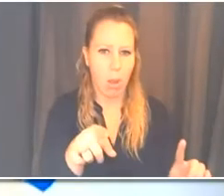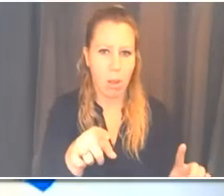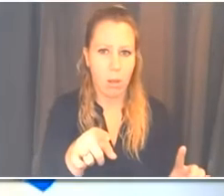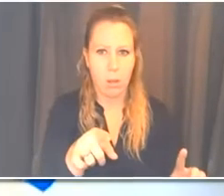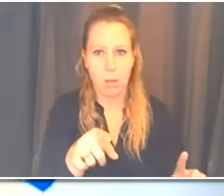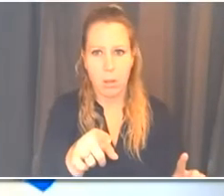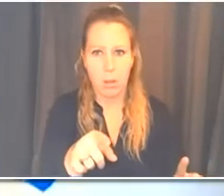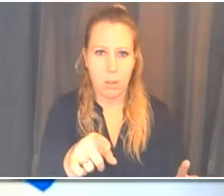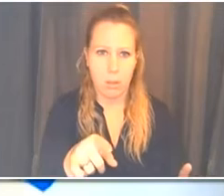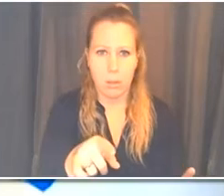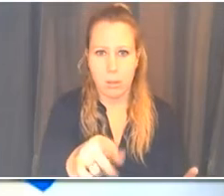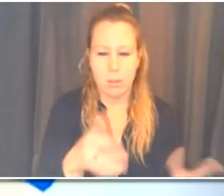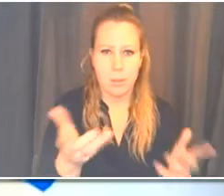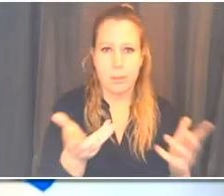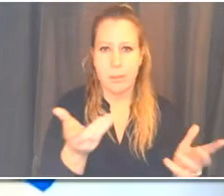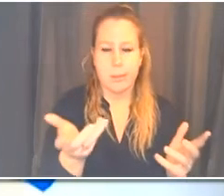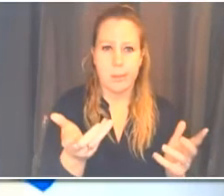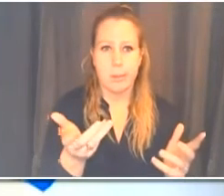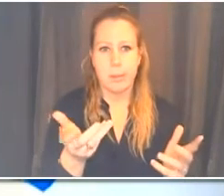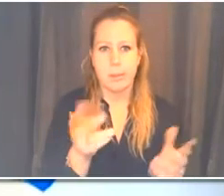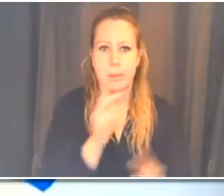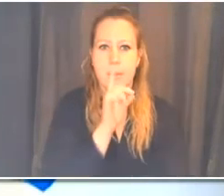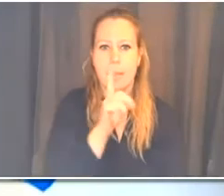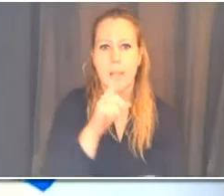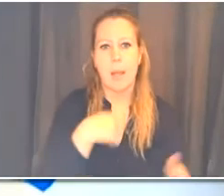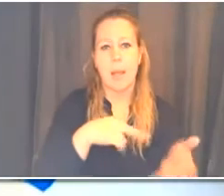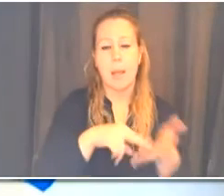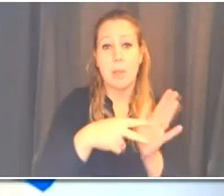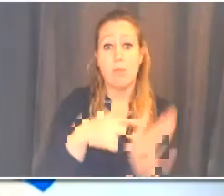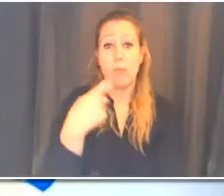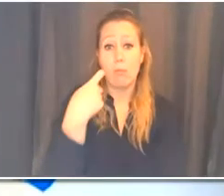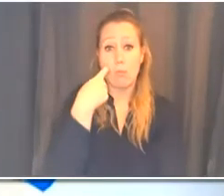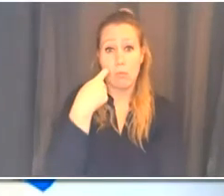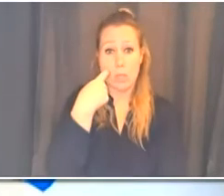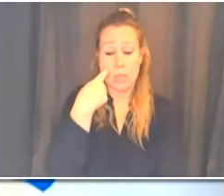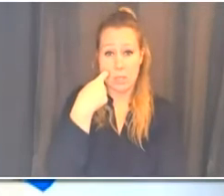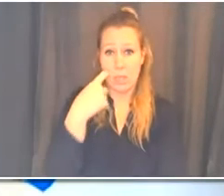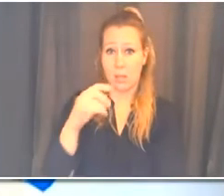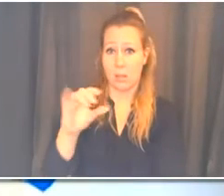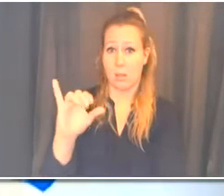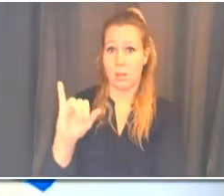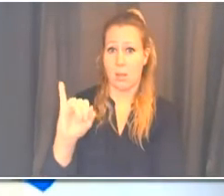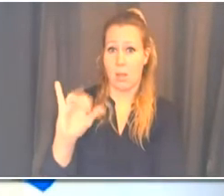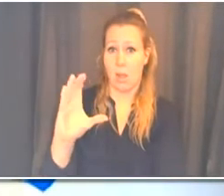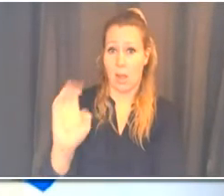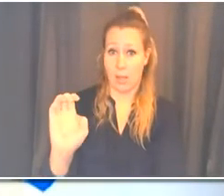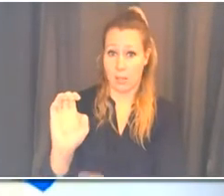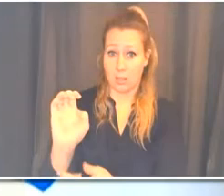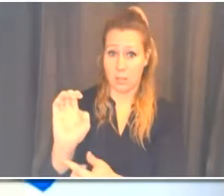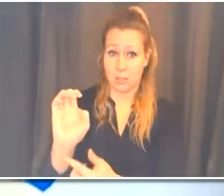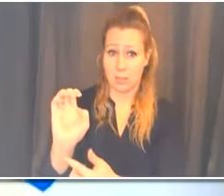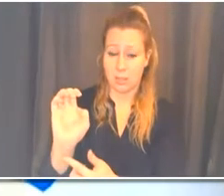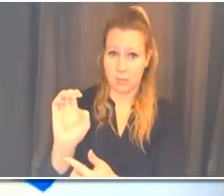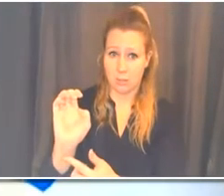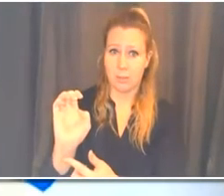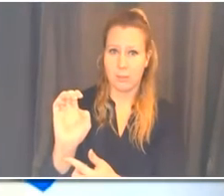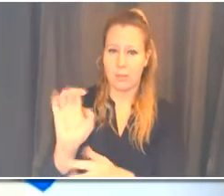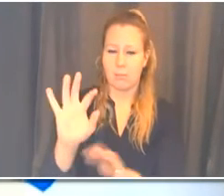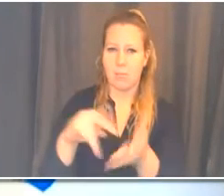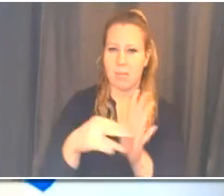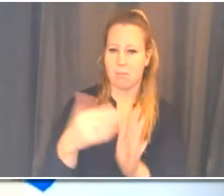way uh and we have heard of a report that someone a Survivor who had called and engaged in the